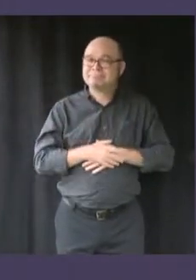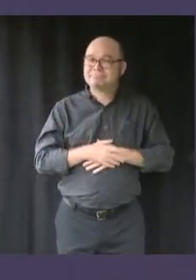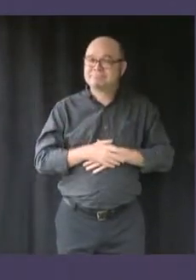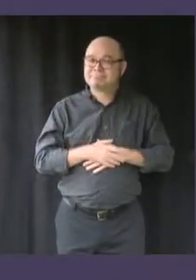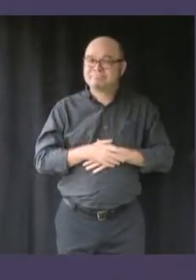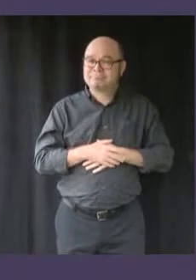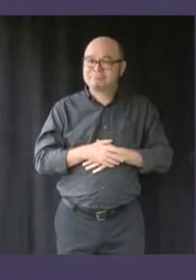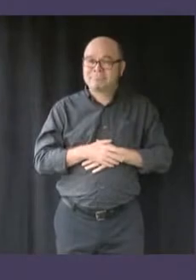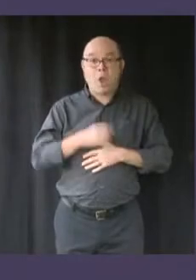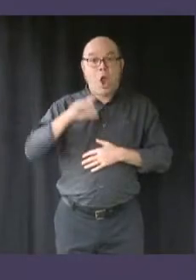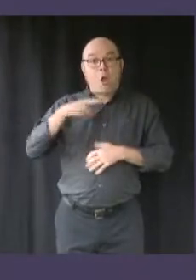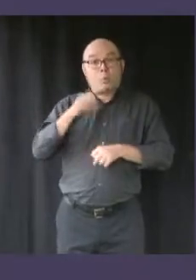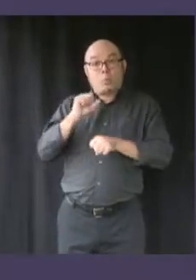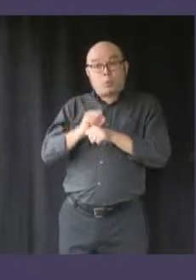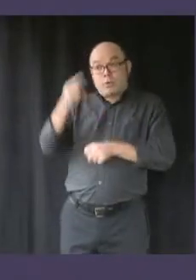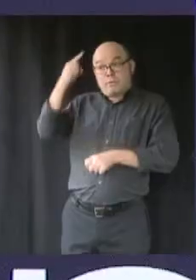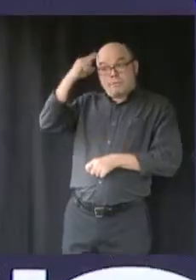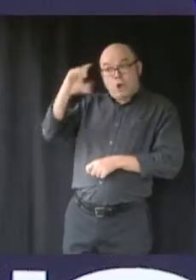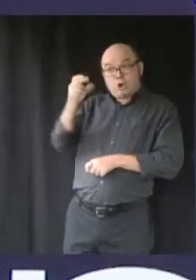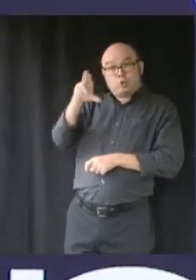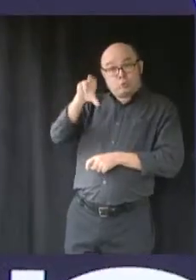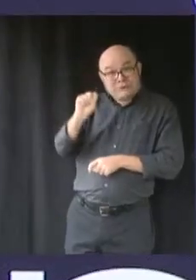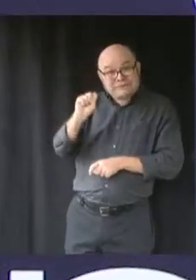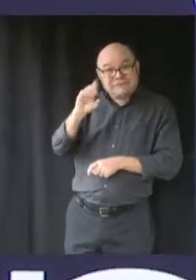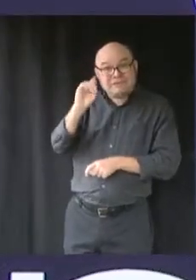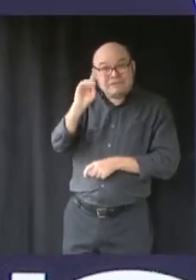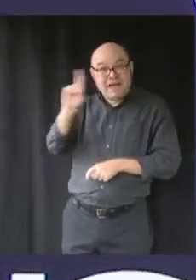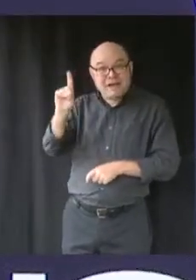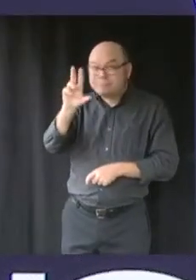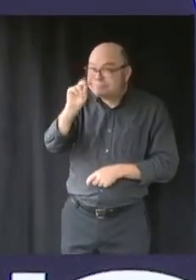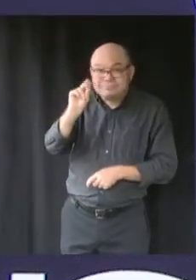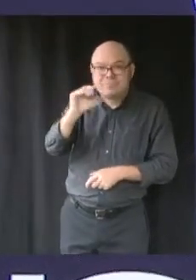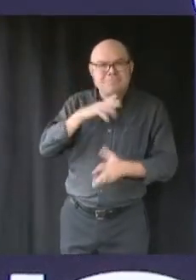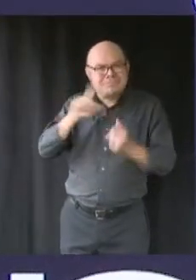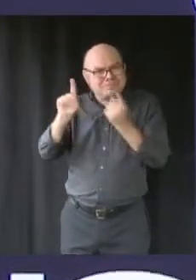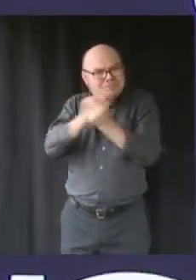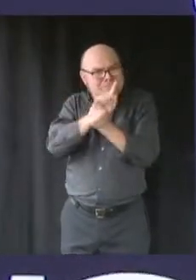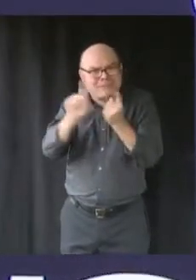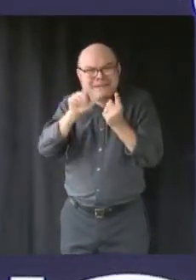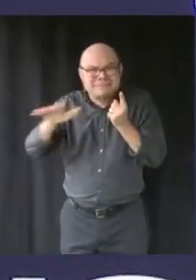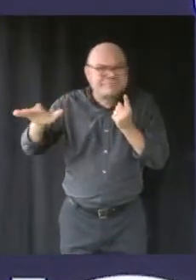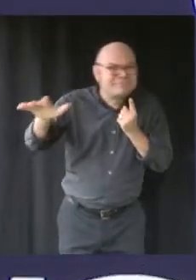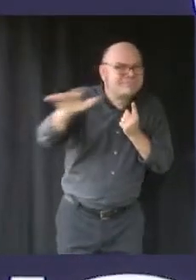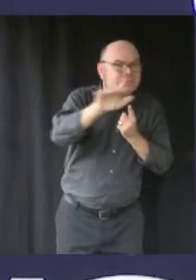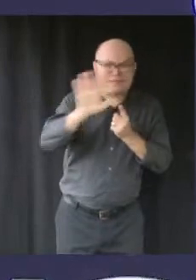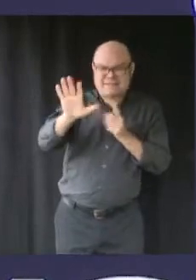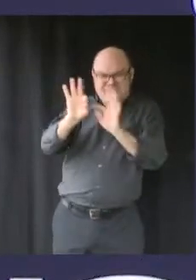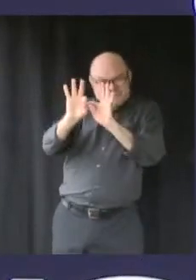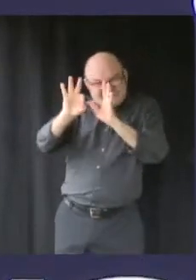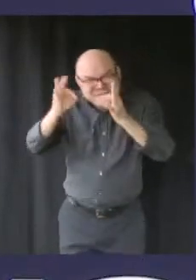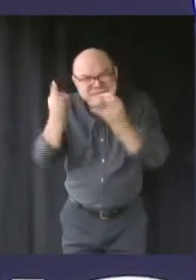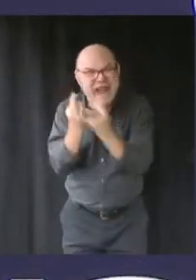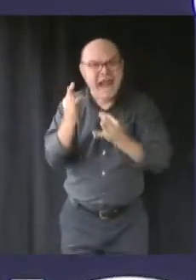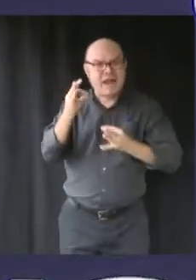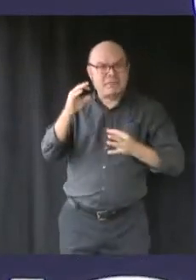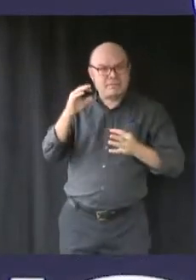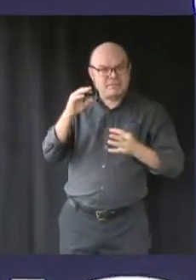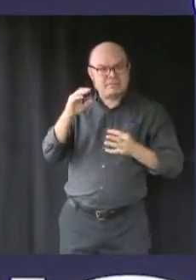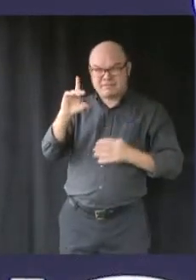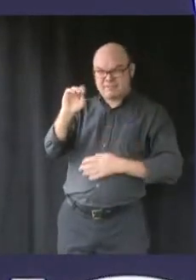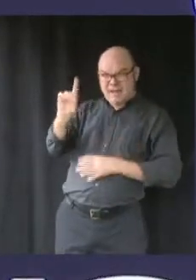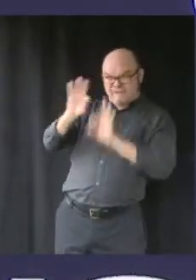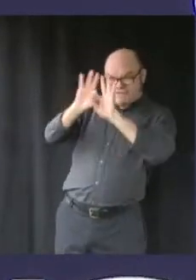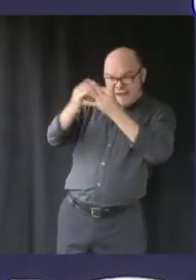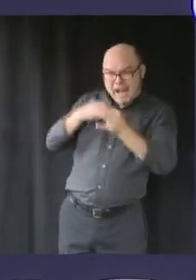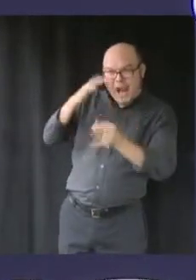but getting to know his family, each and every one of them, and how remarkable they are. And so I say to you,